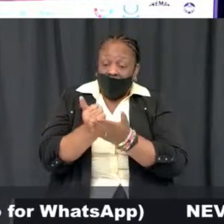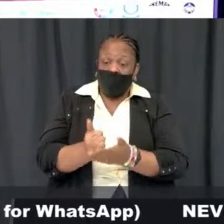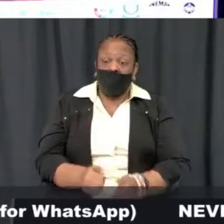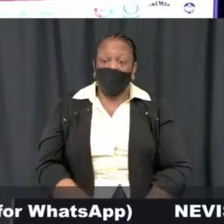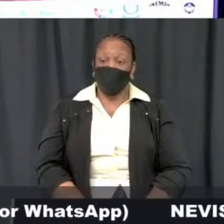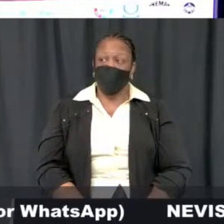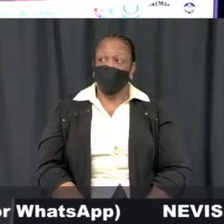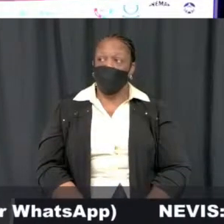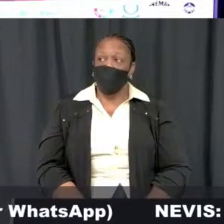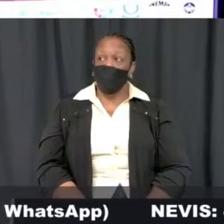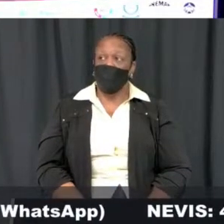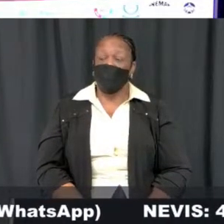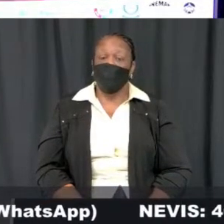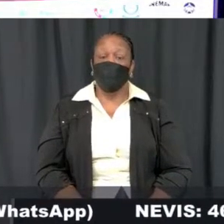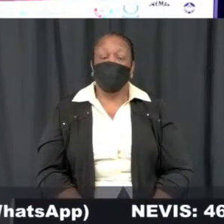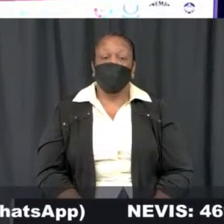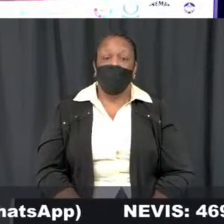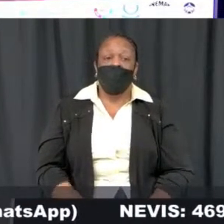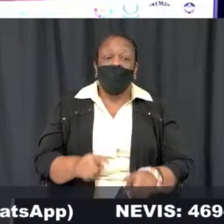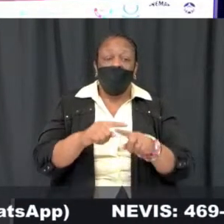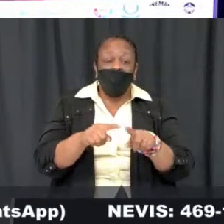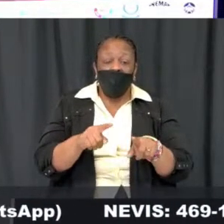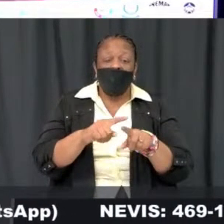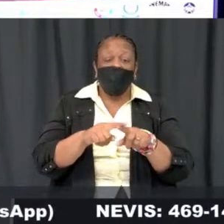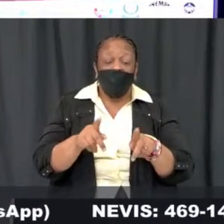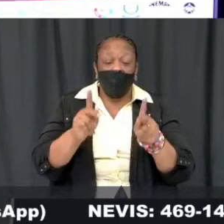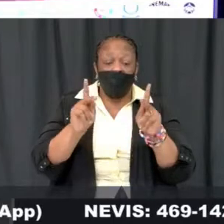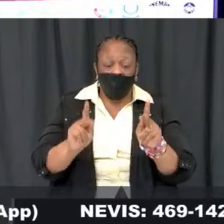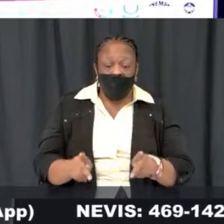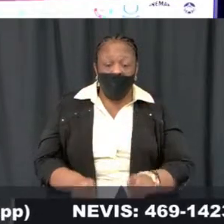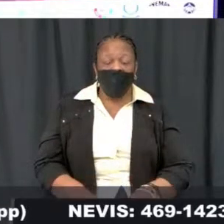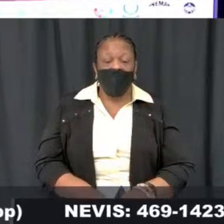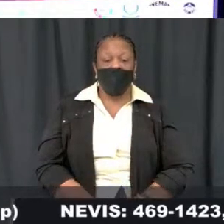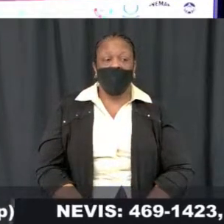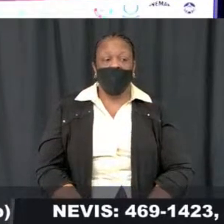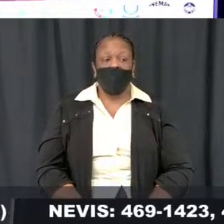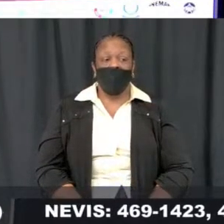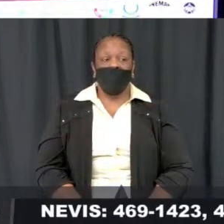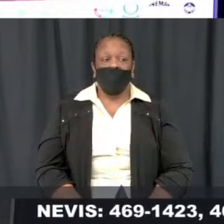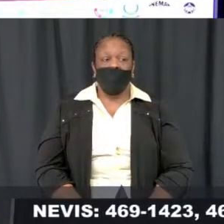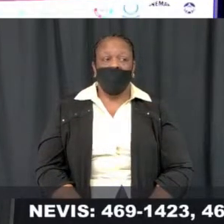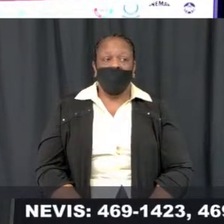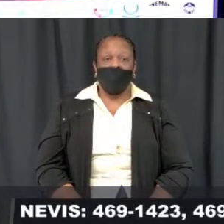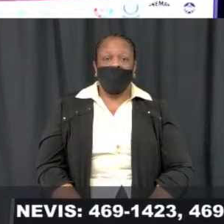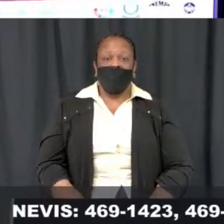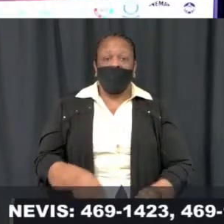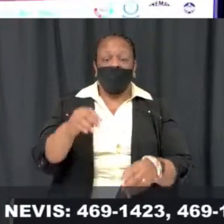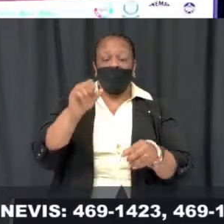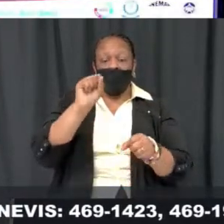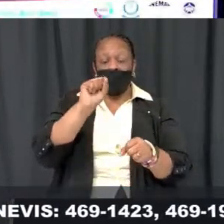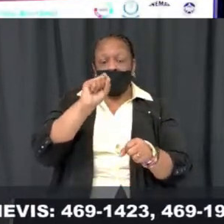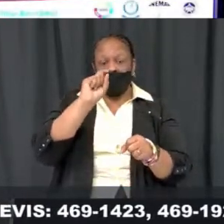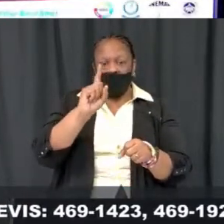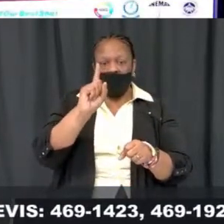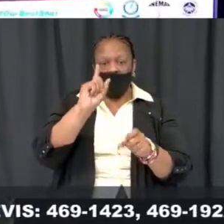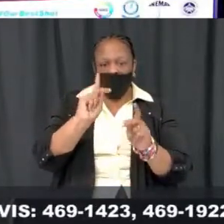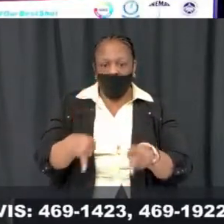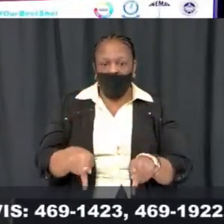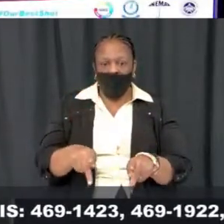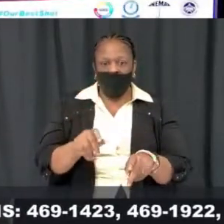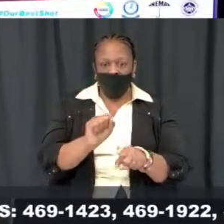Lonely Archibald representing Customs. And these senior government officials are